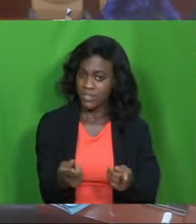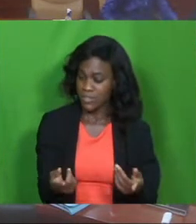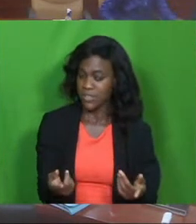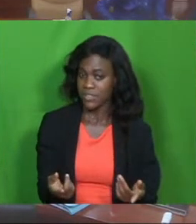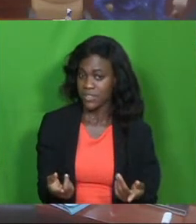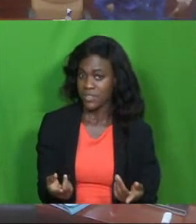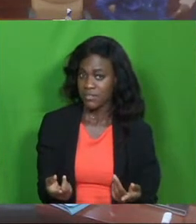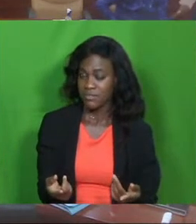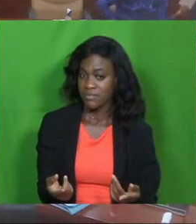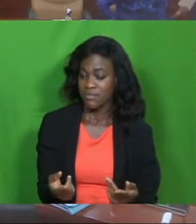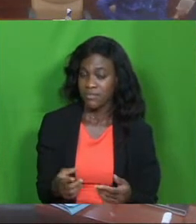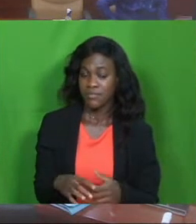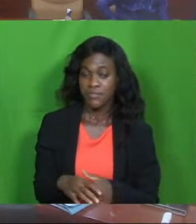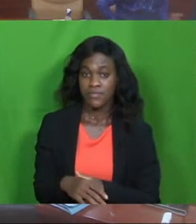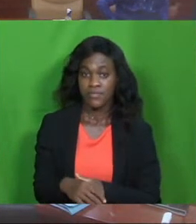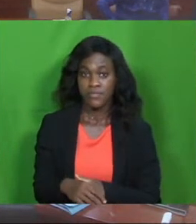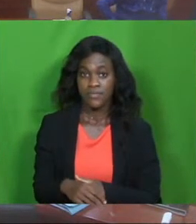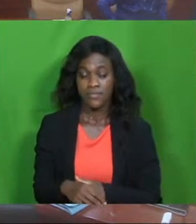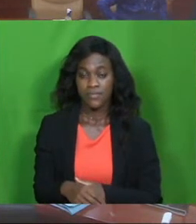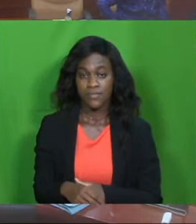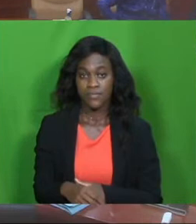in